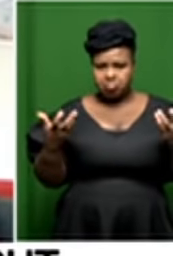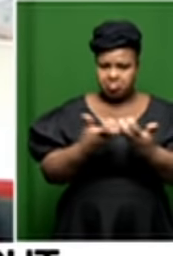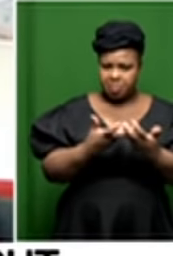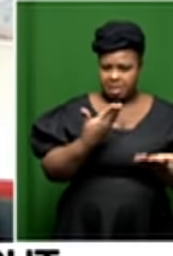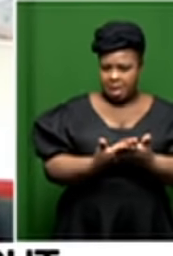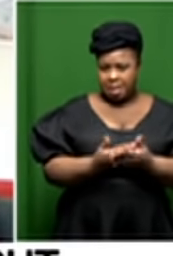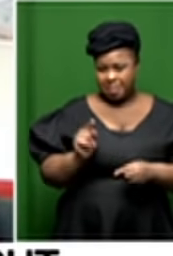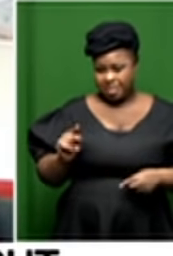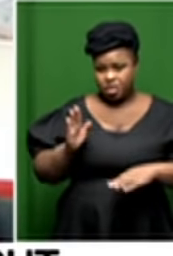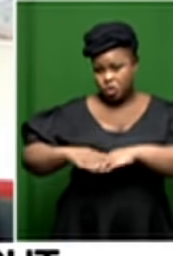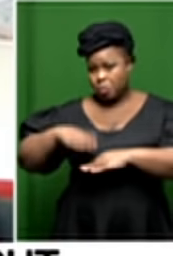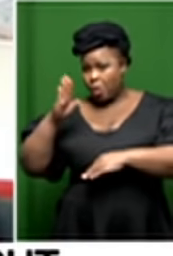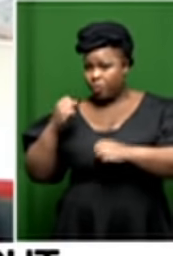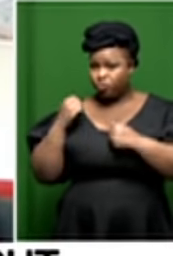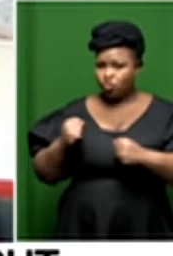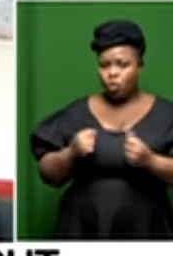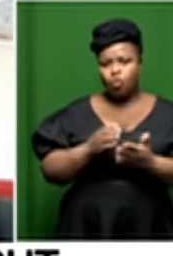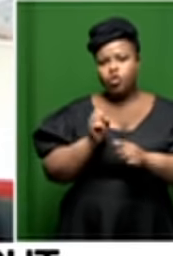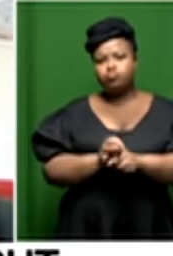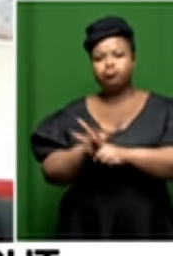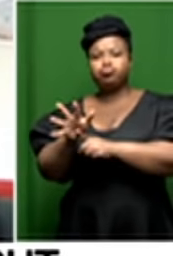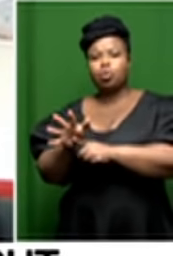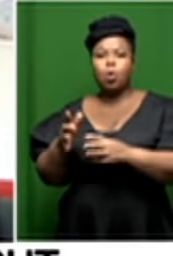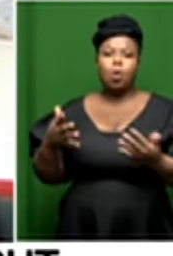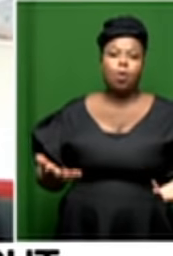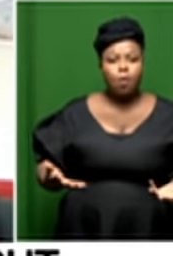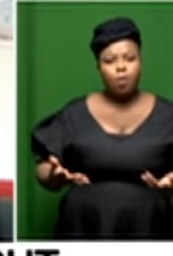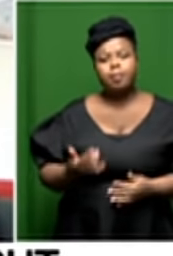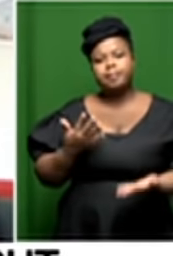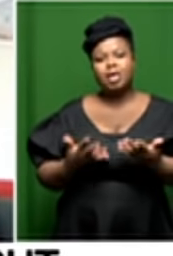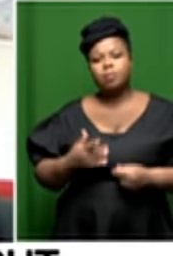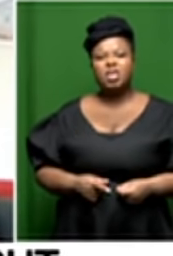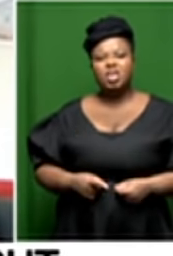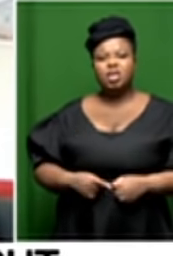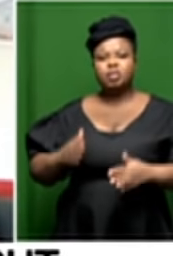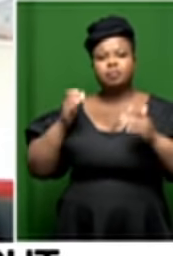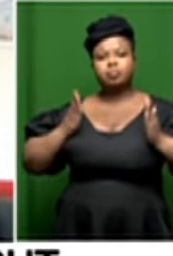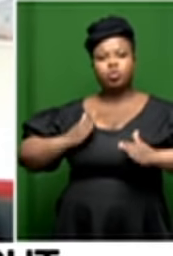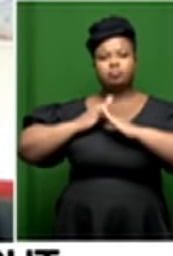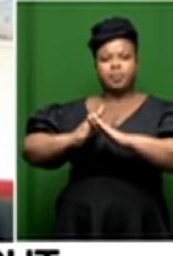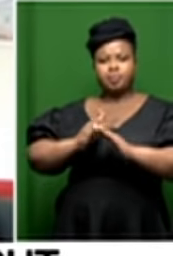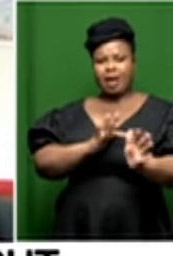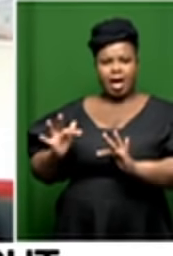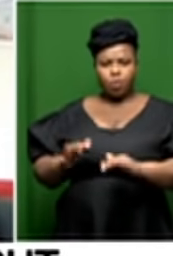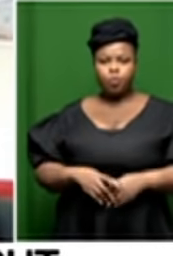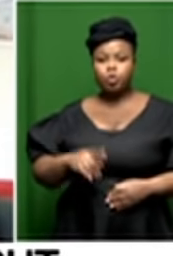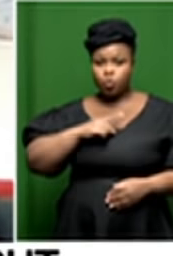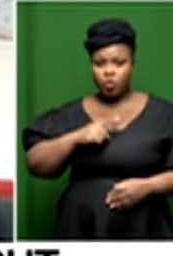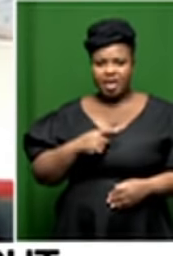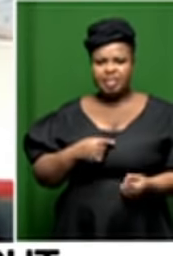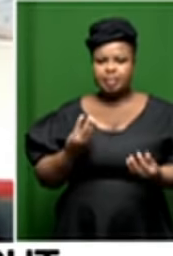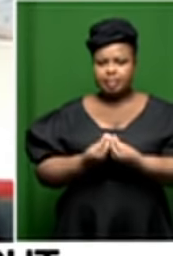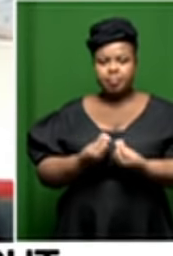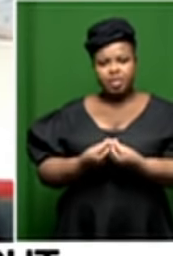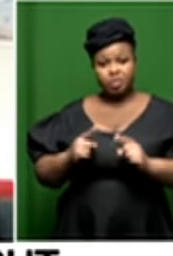it an advantage, whether that's transmission or perhaps evasion of antibody responses, something that gives the variant an